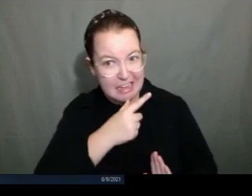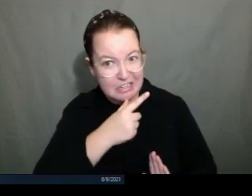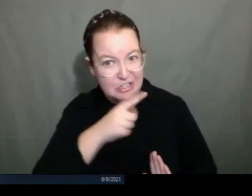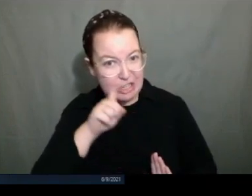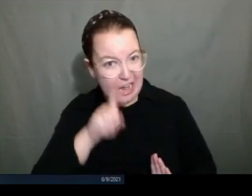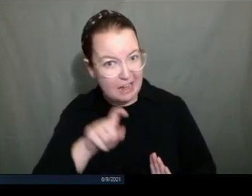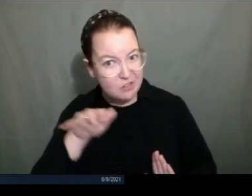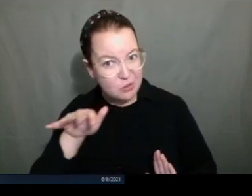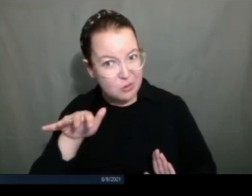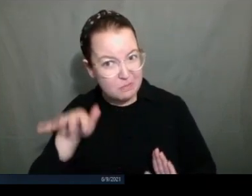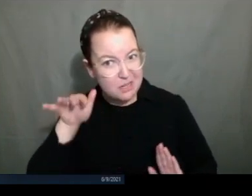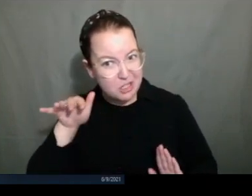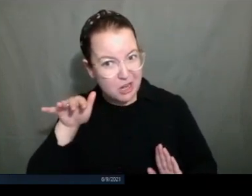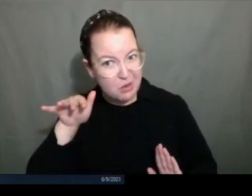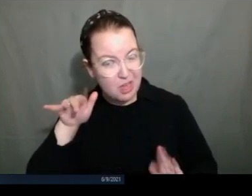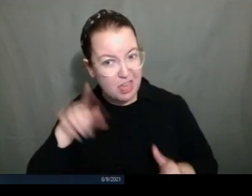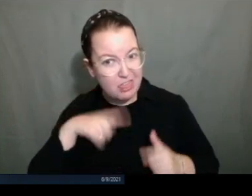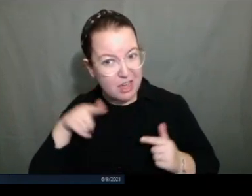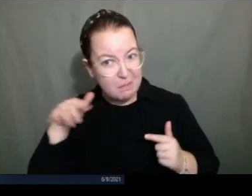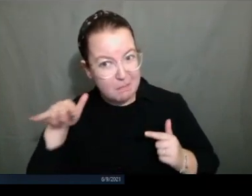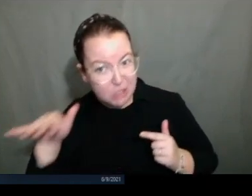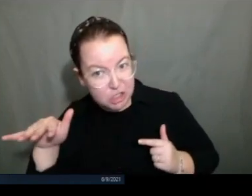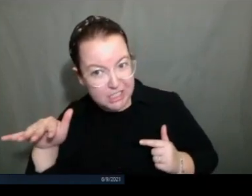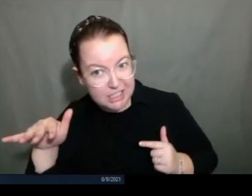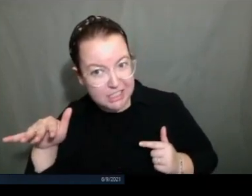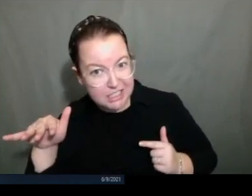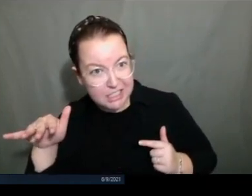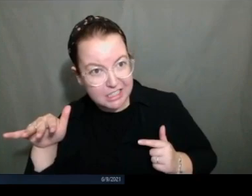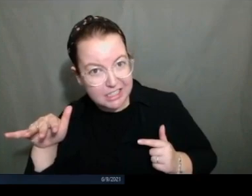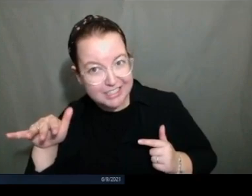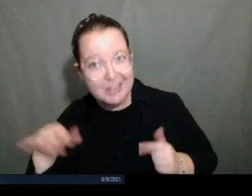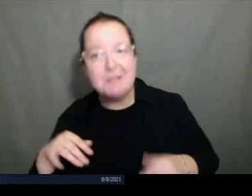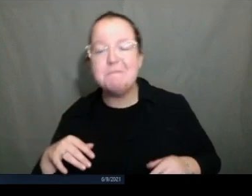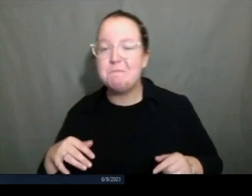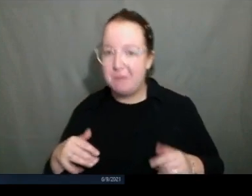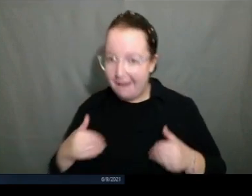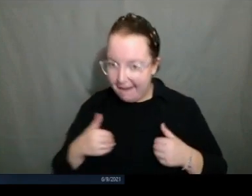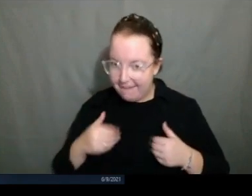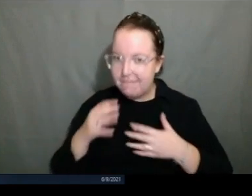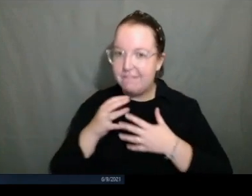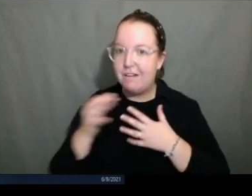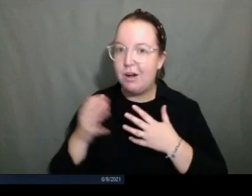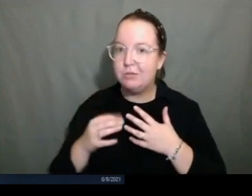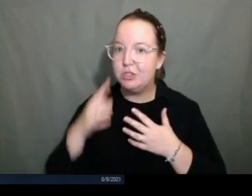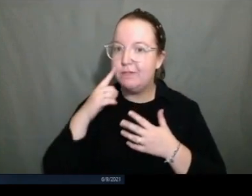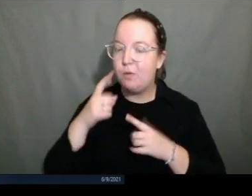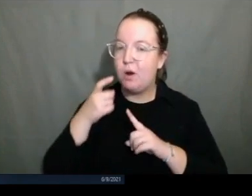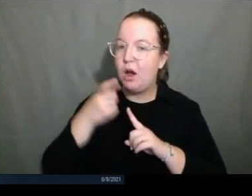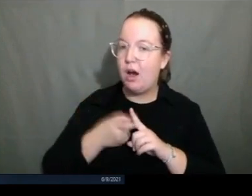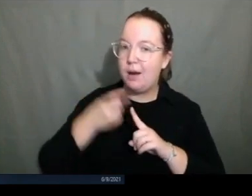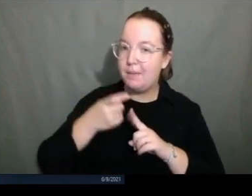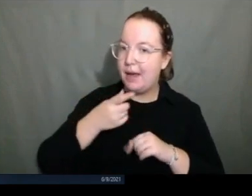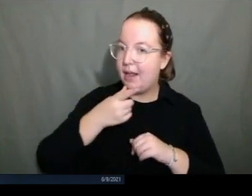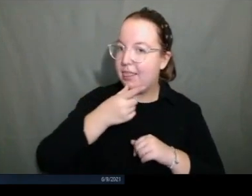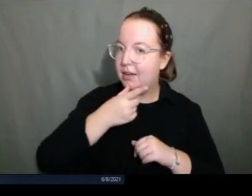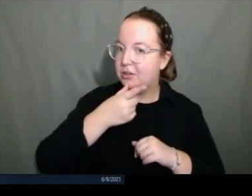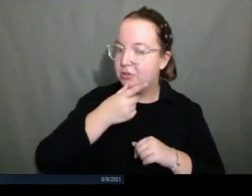sign out and then sign back in? So we do have the option for an automatic lunch. I'm